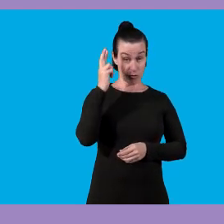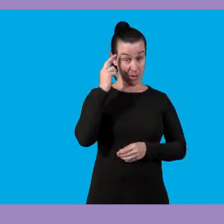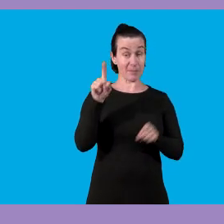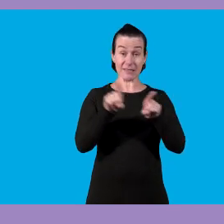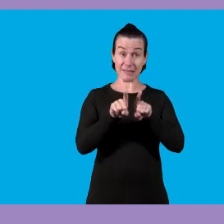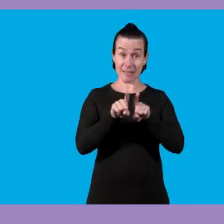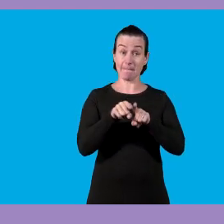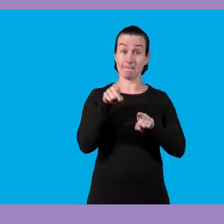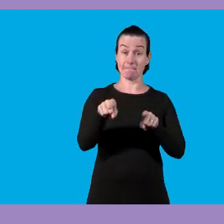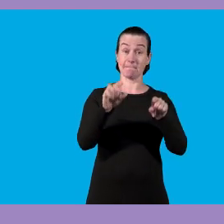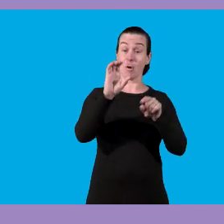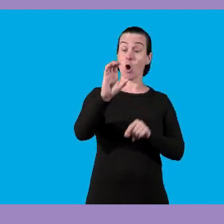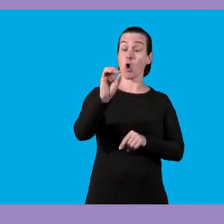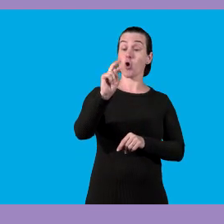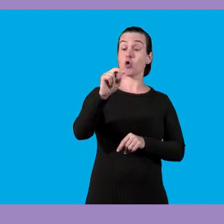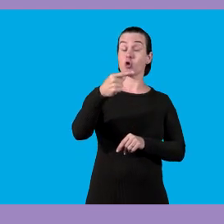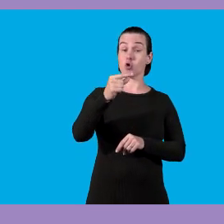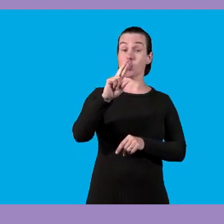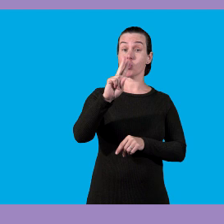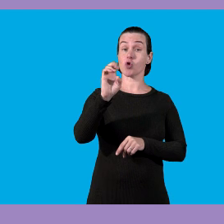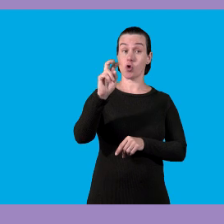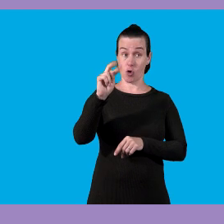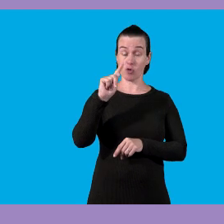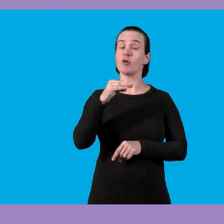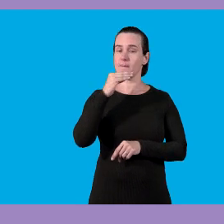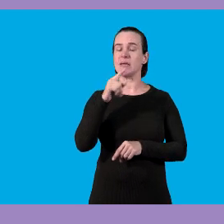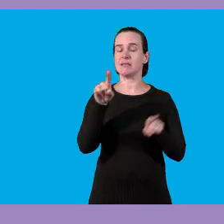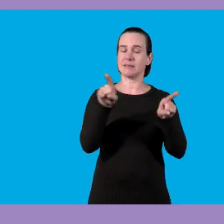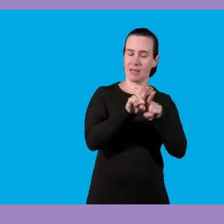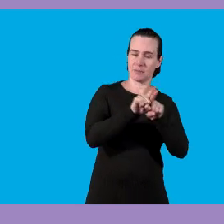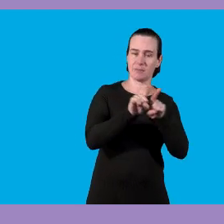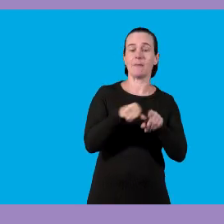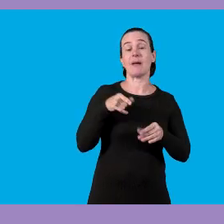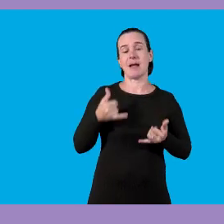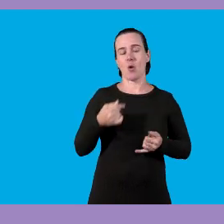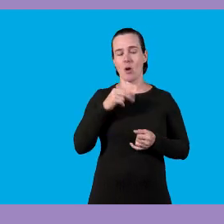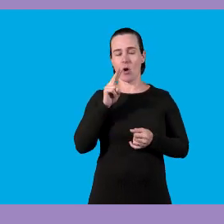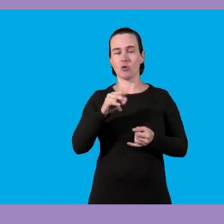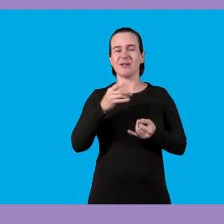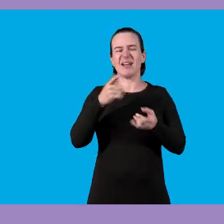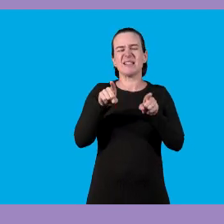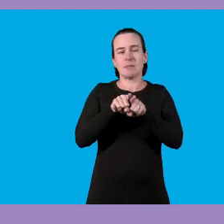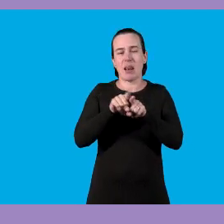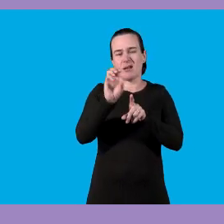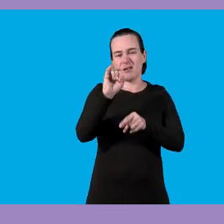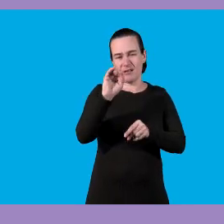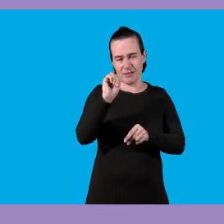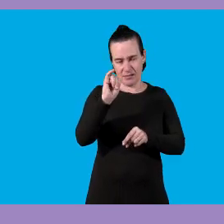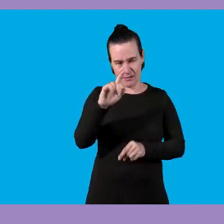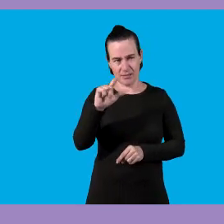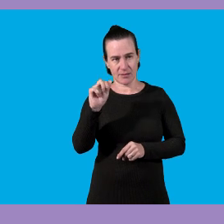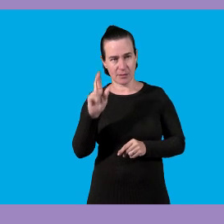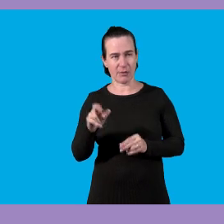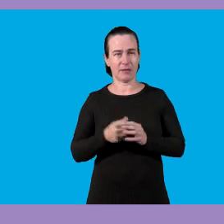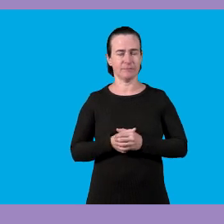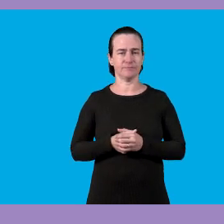similar. All right, let's move on to the next one, which is other shapes that may not necessarily